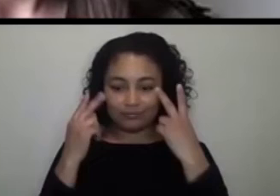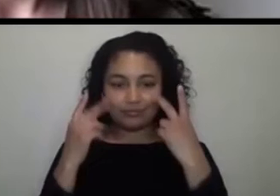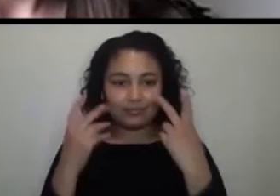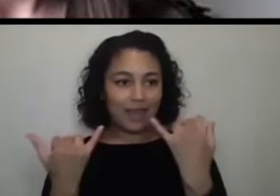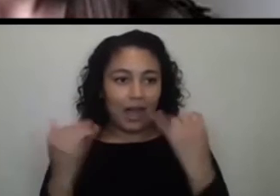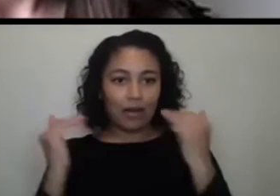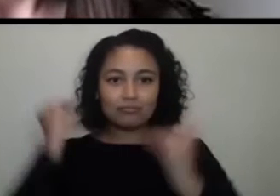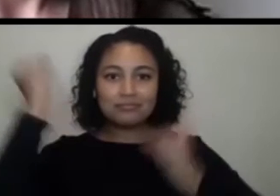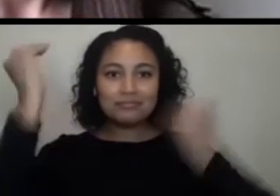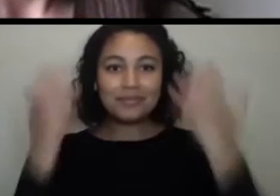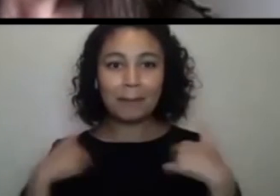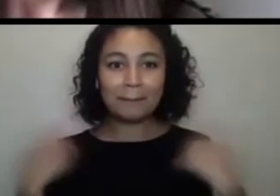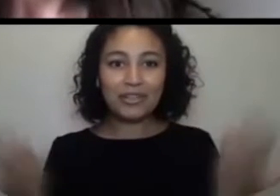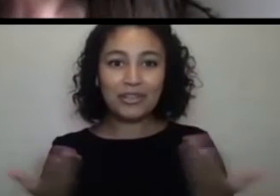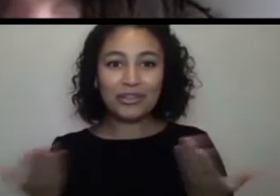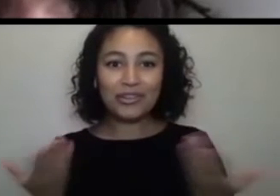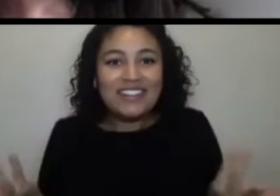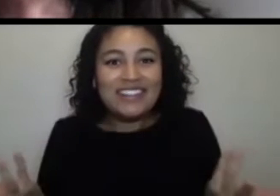lawsuit? I mean,